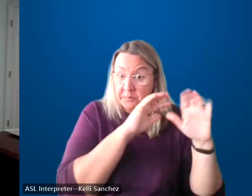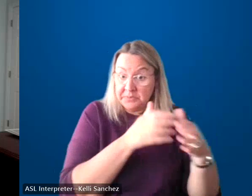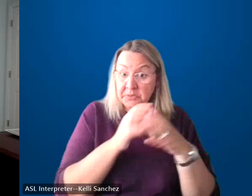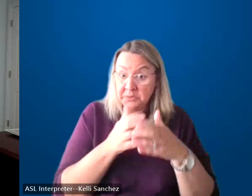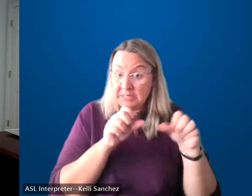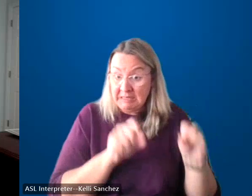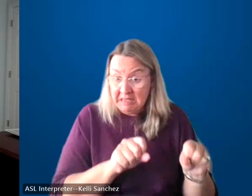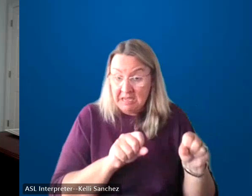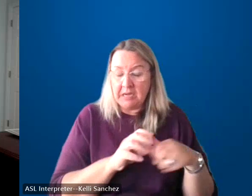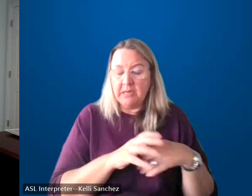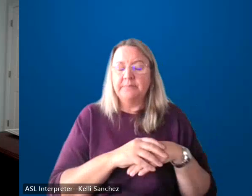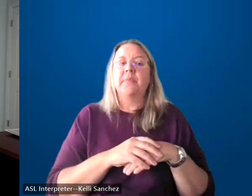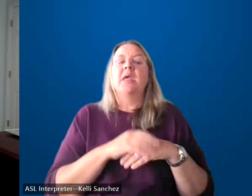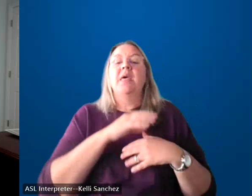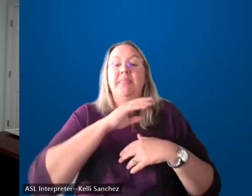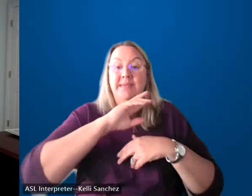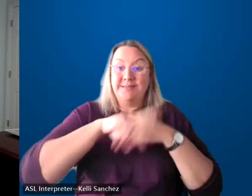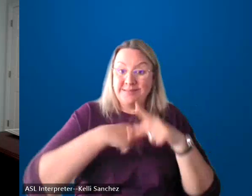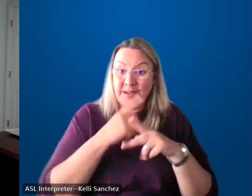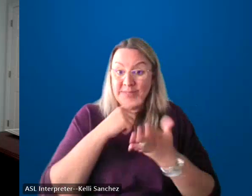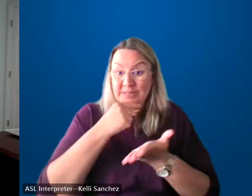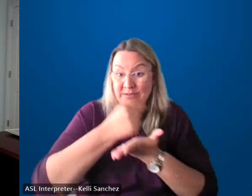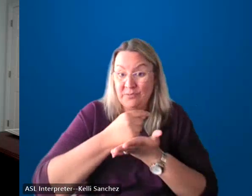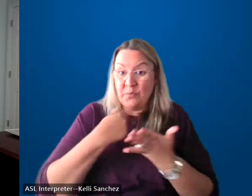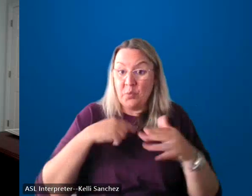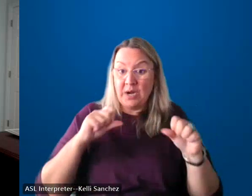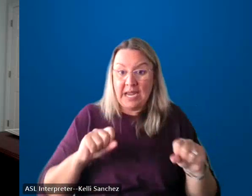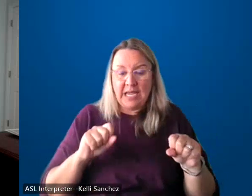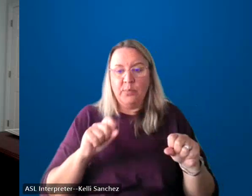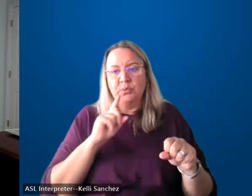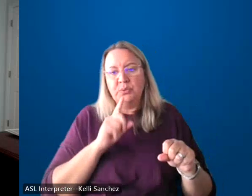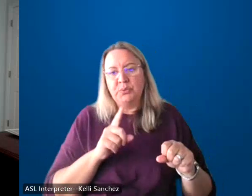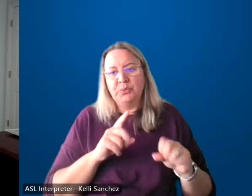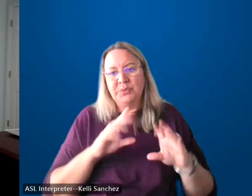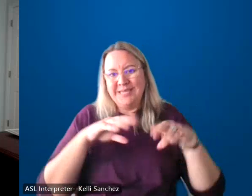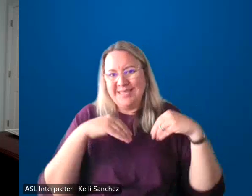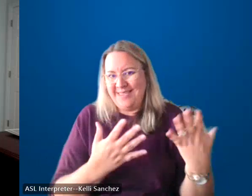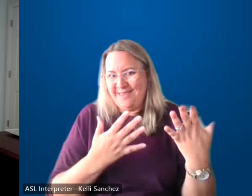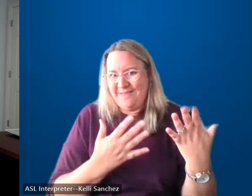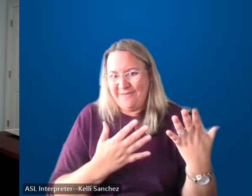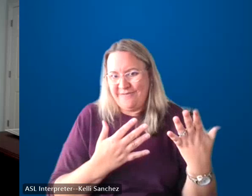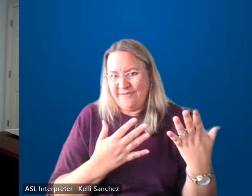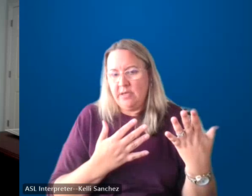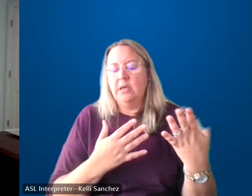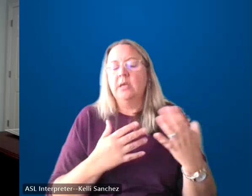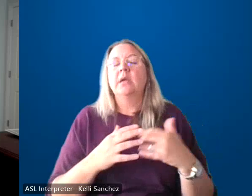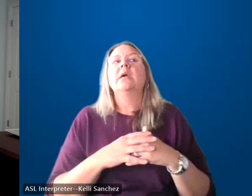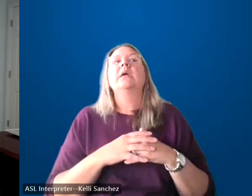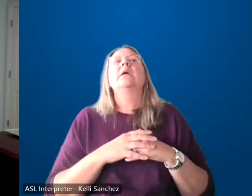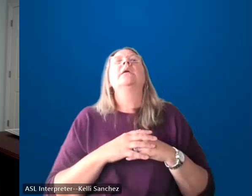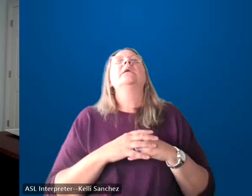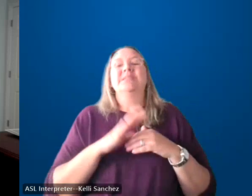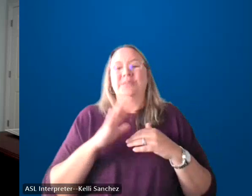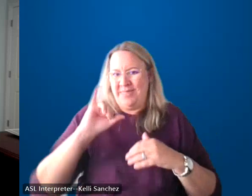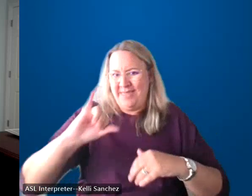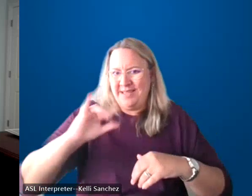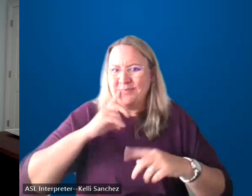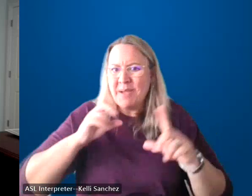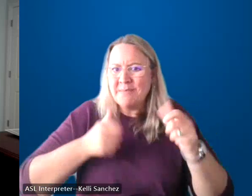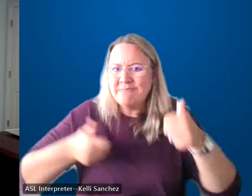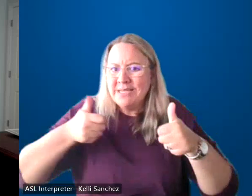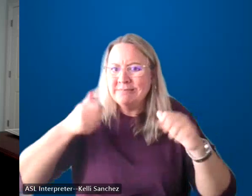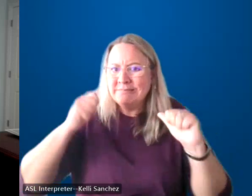uh, the types of treatments that we're able to give them access to changes. So that's my biggest thing